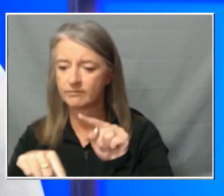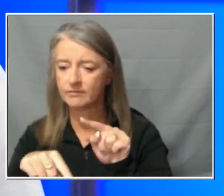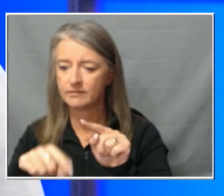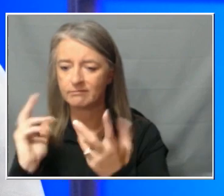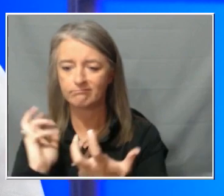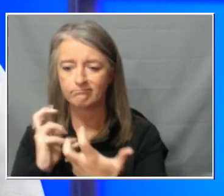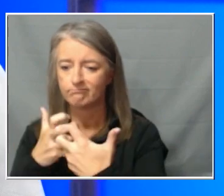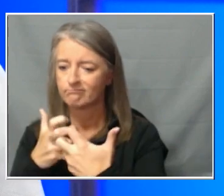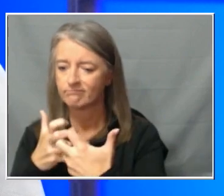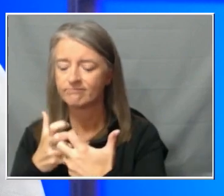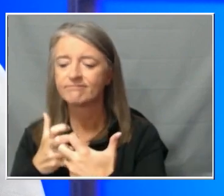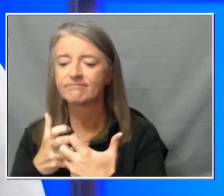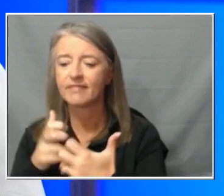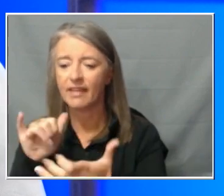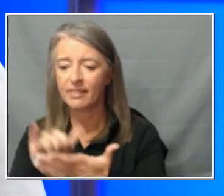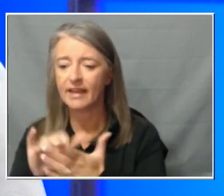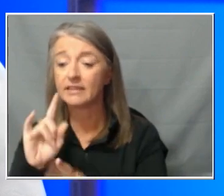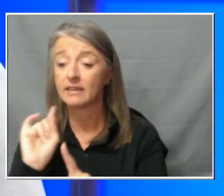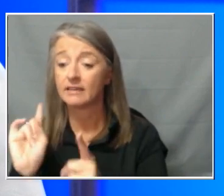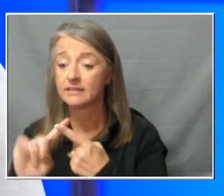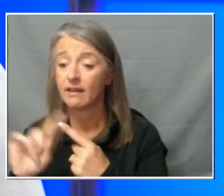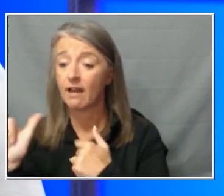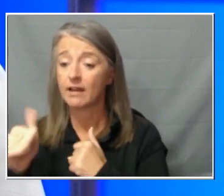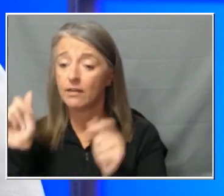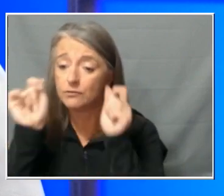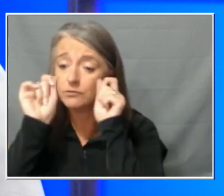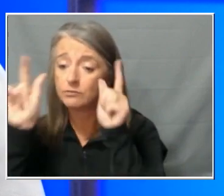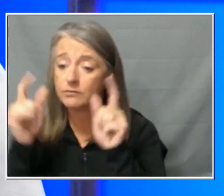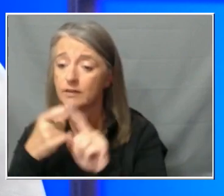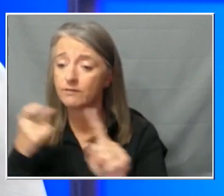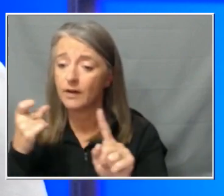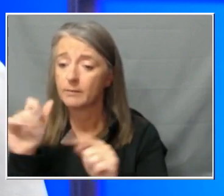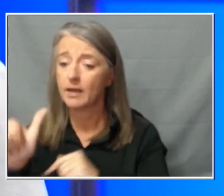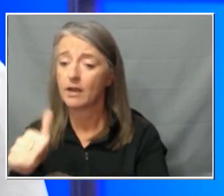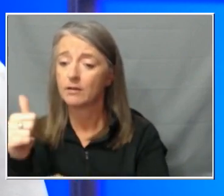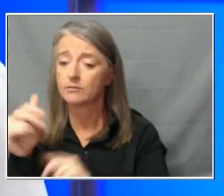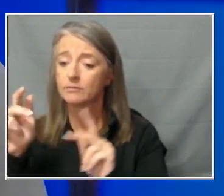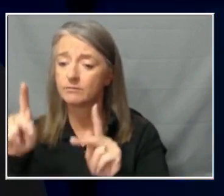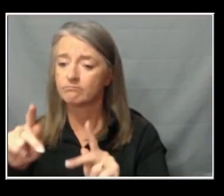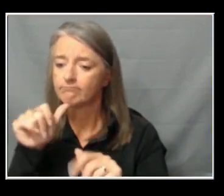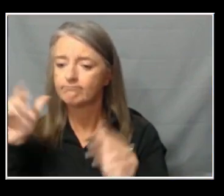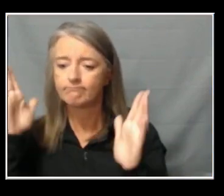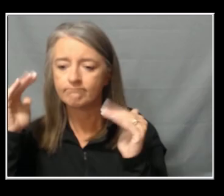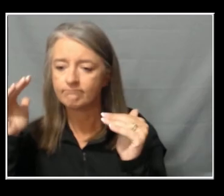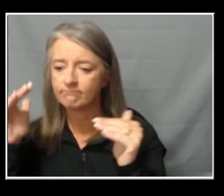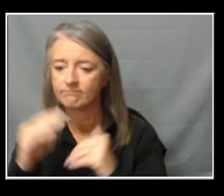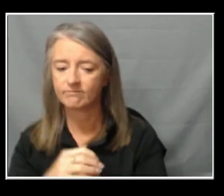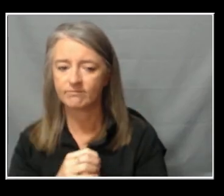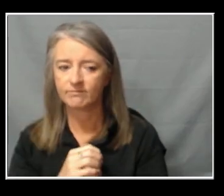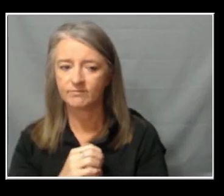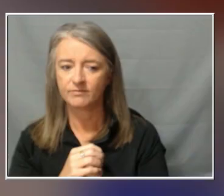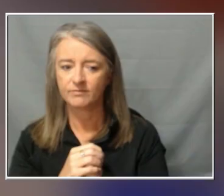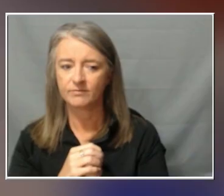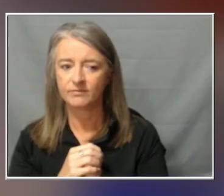match. That is, until another surprise came from someone unexpected.